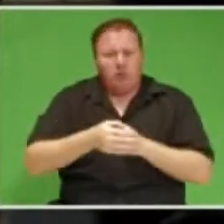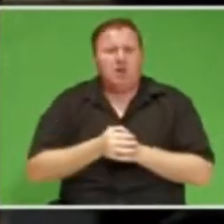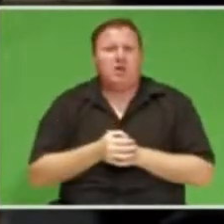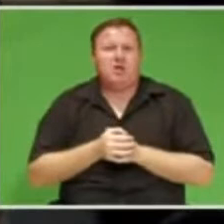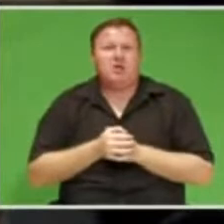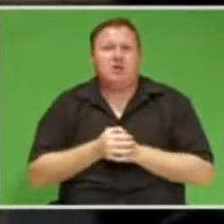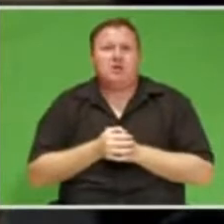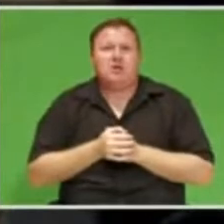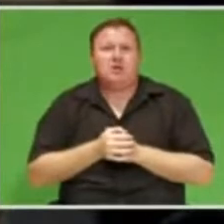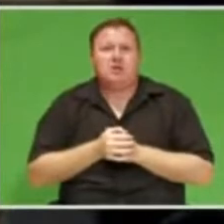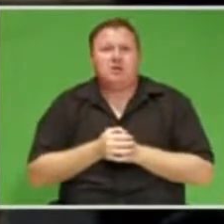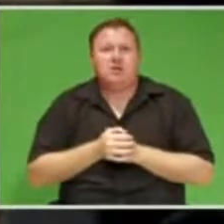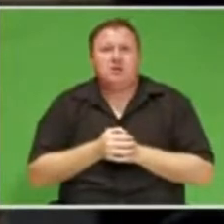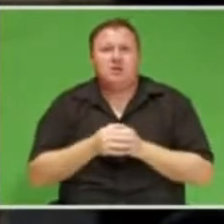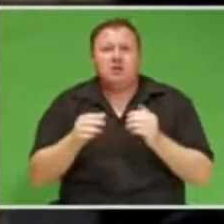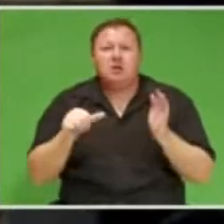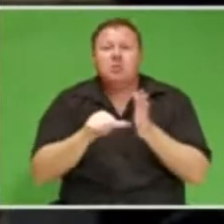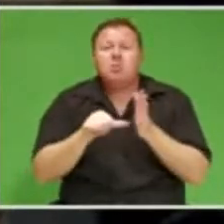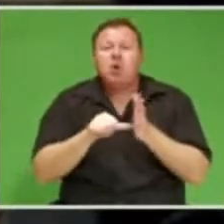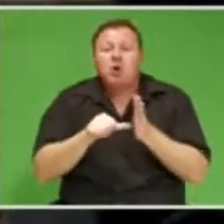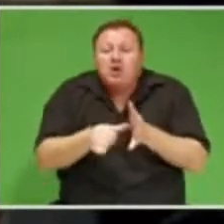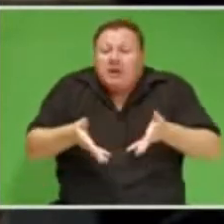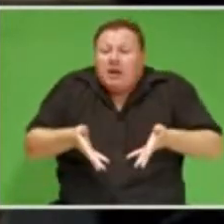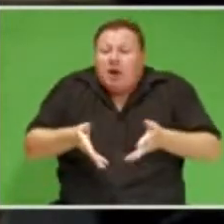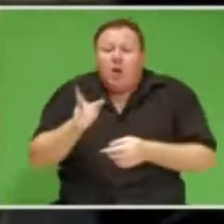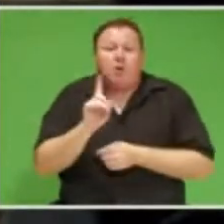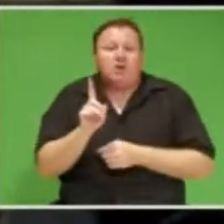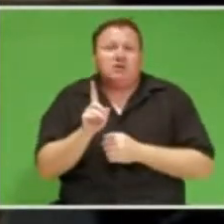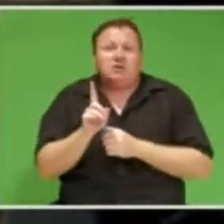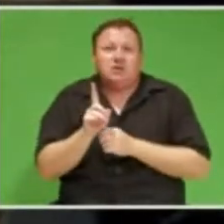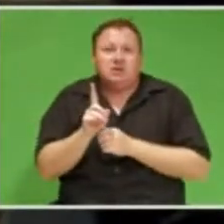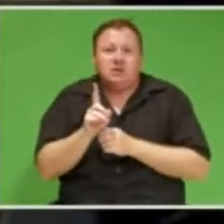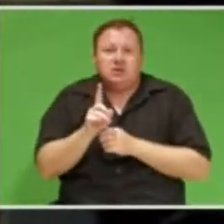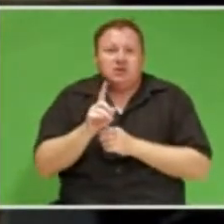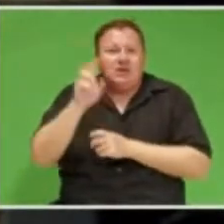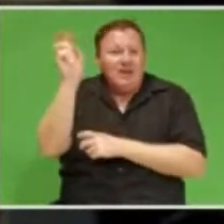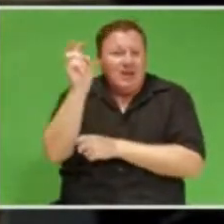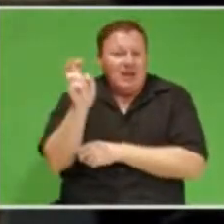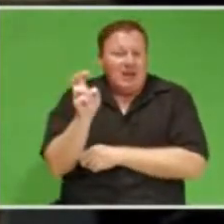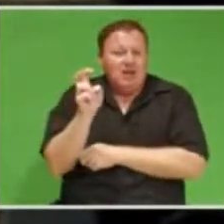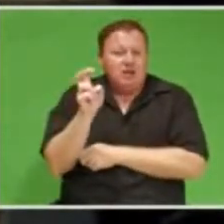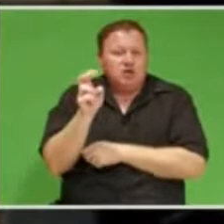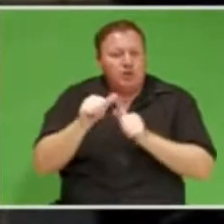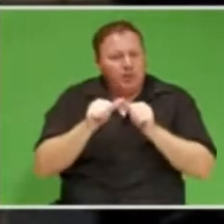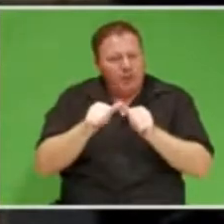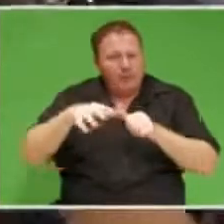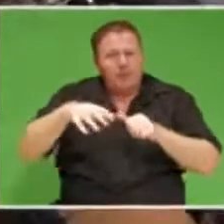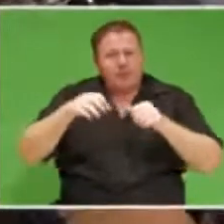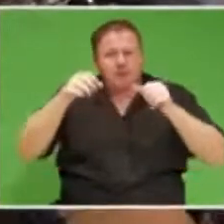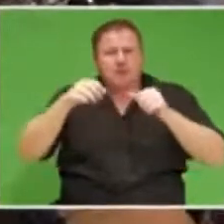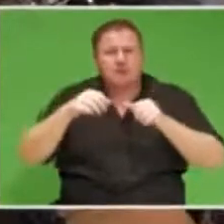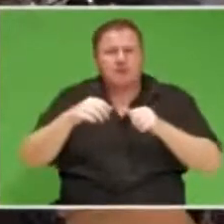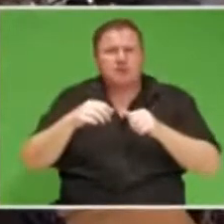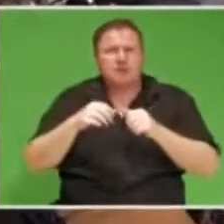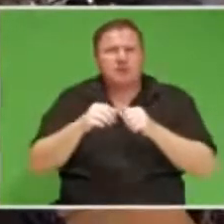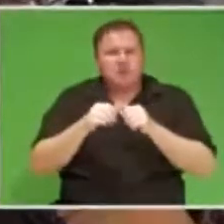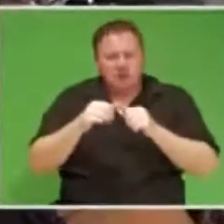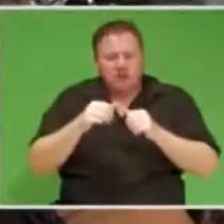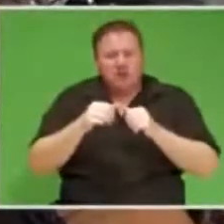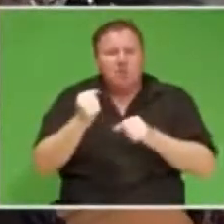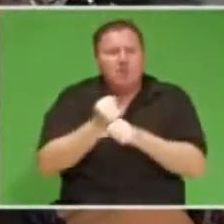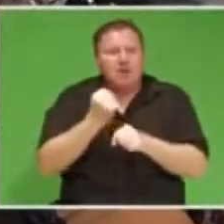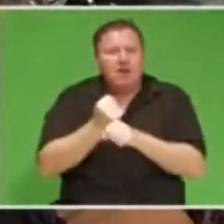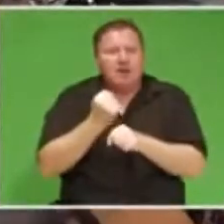Our most immediate priority is to restore energy security. We are in the grip of a